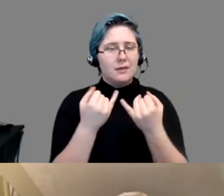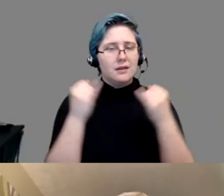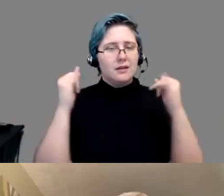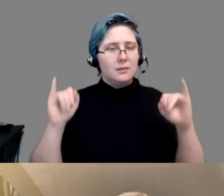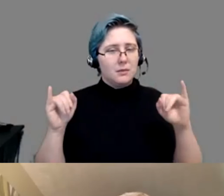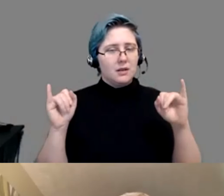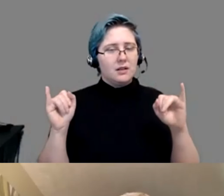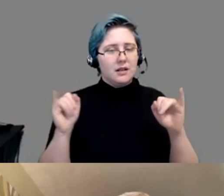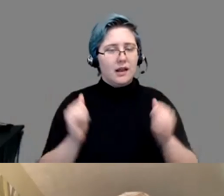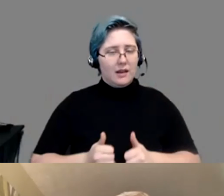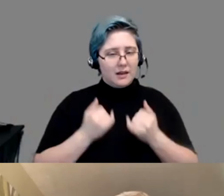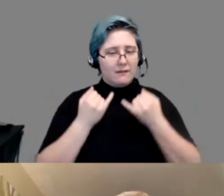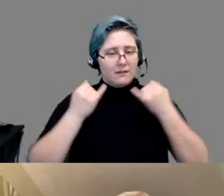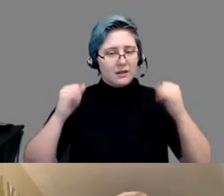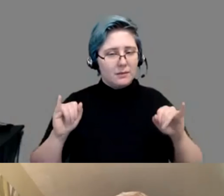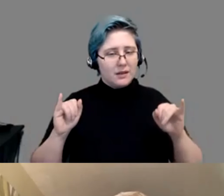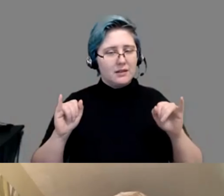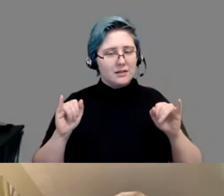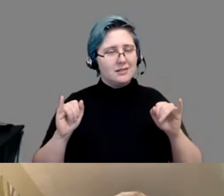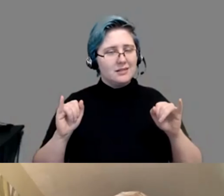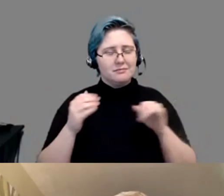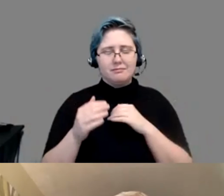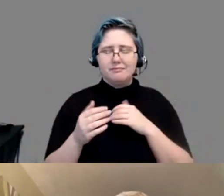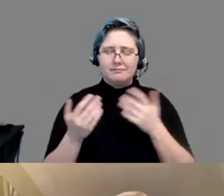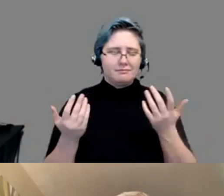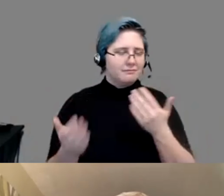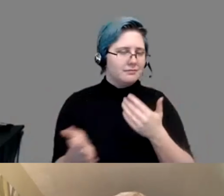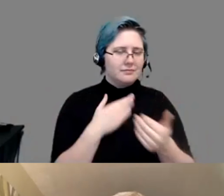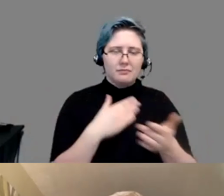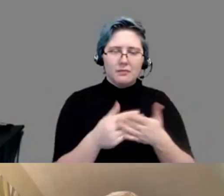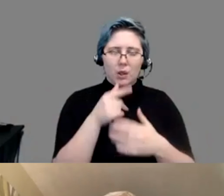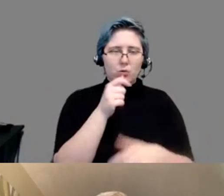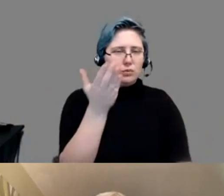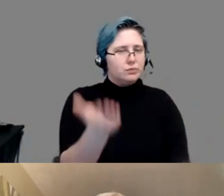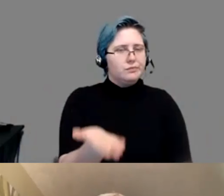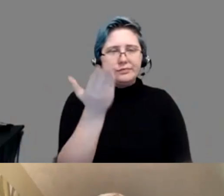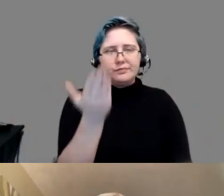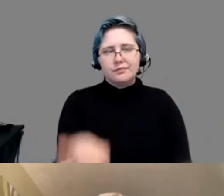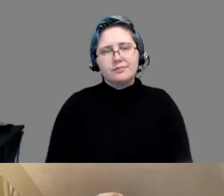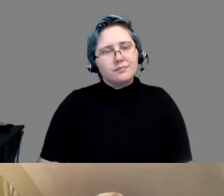live independent, no matter who that individual is.